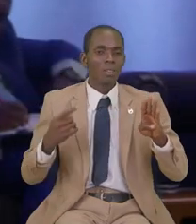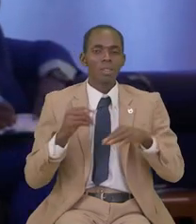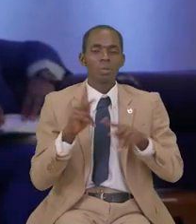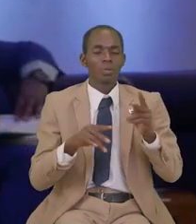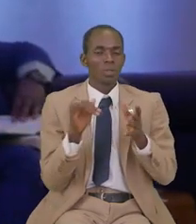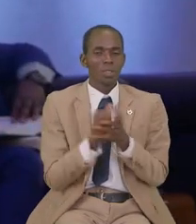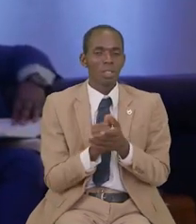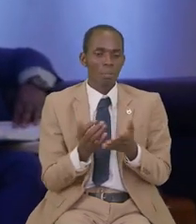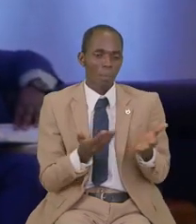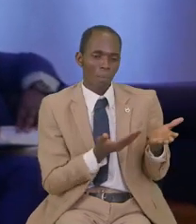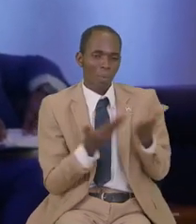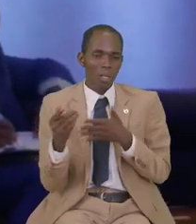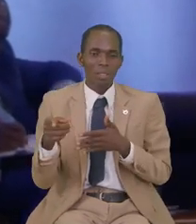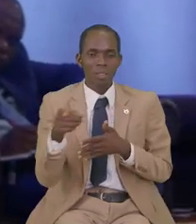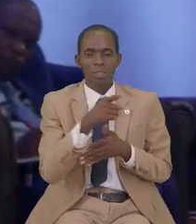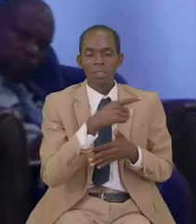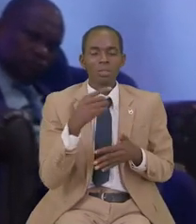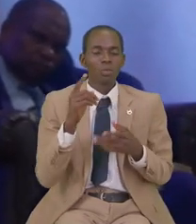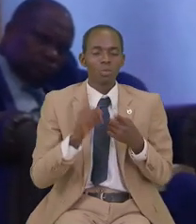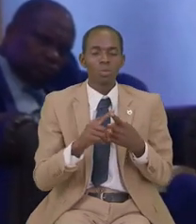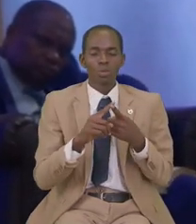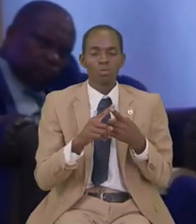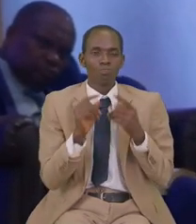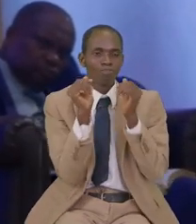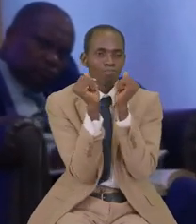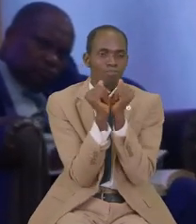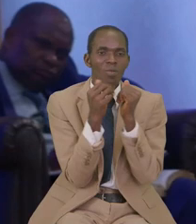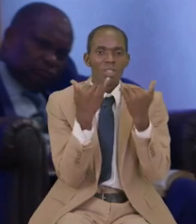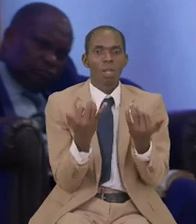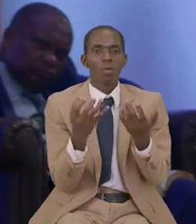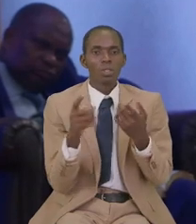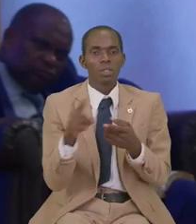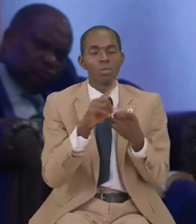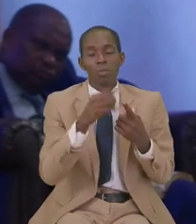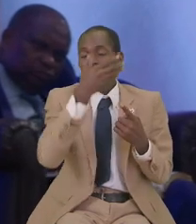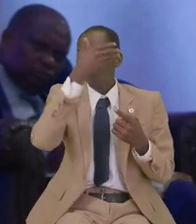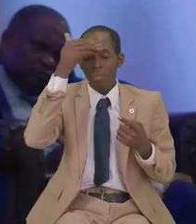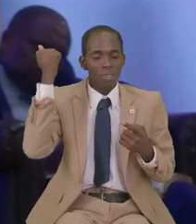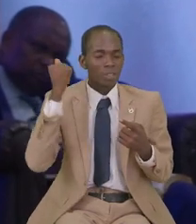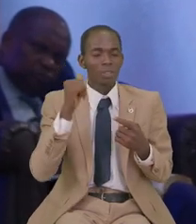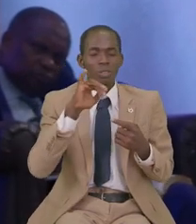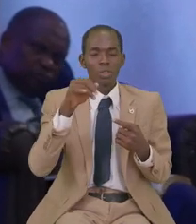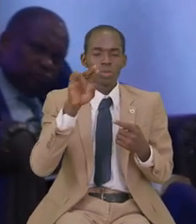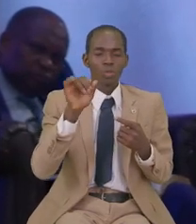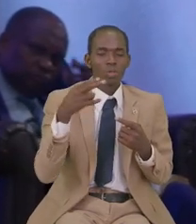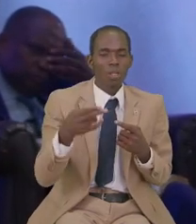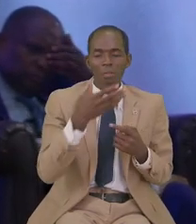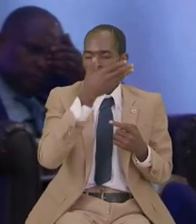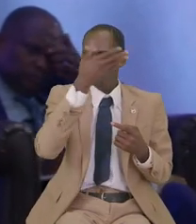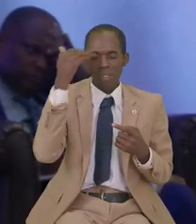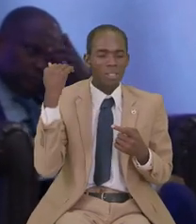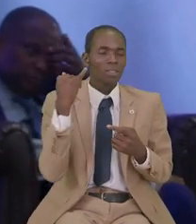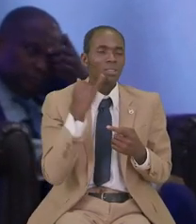to forget Jerusalem. Forget Judah. Forget all those songs who are singing to God,